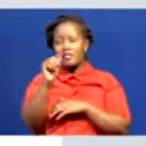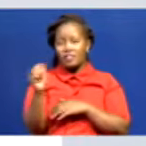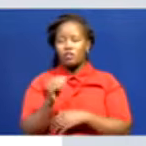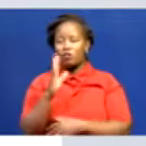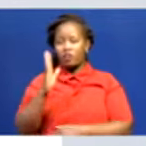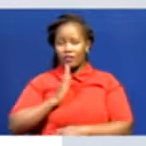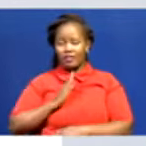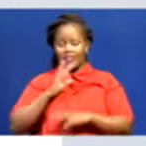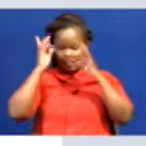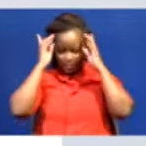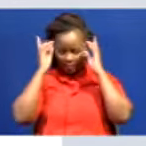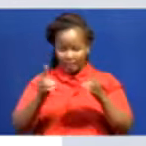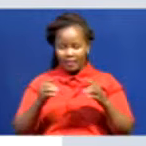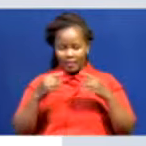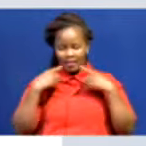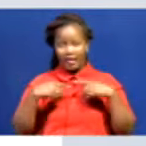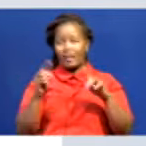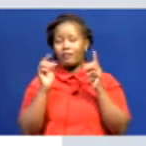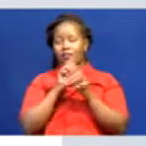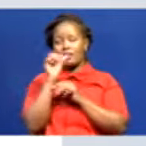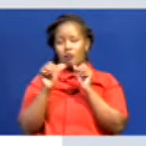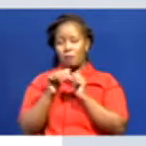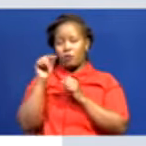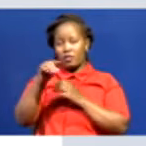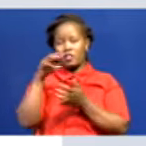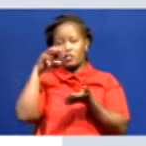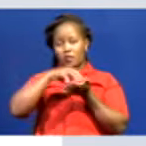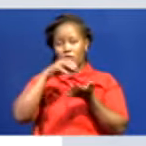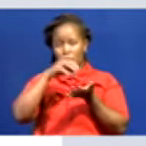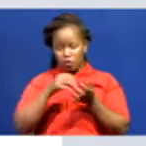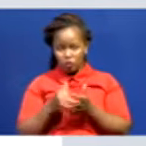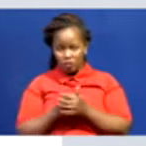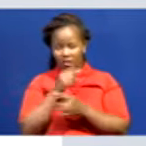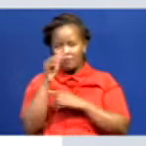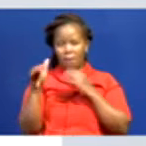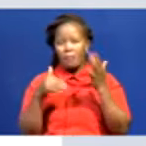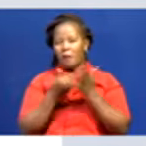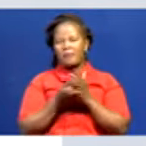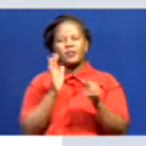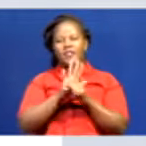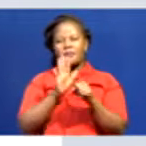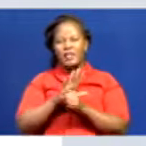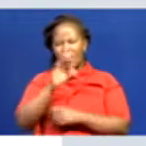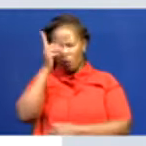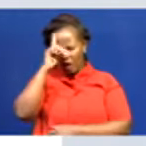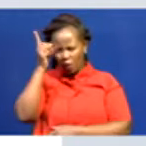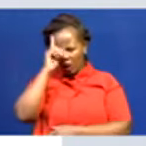position on this matter clear on claims of police brutality.